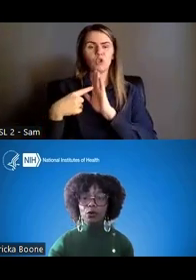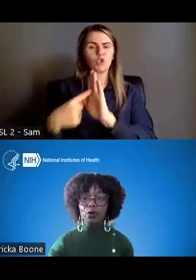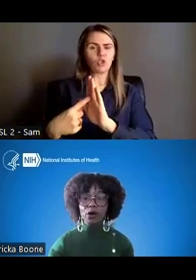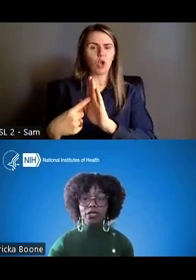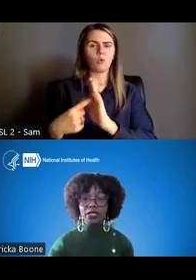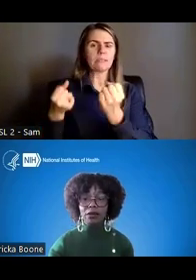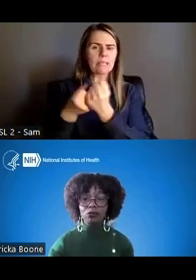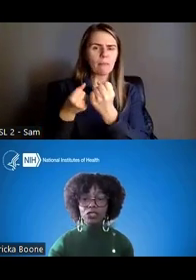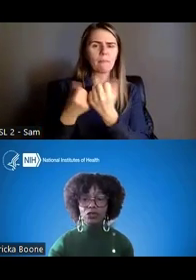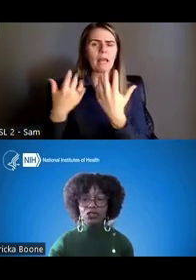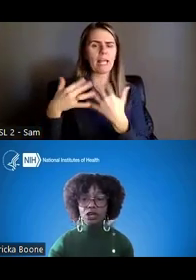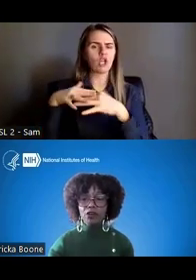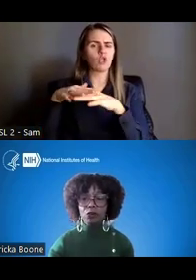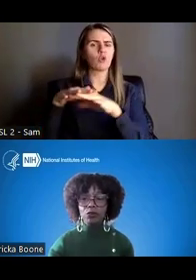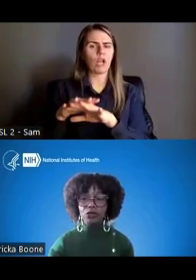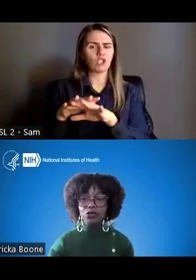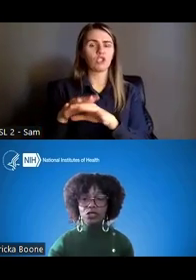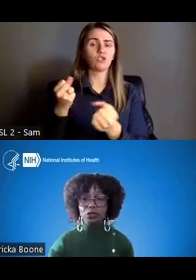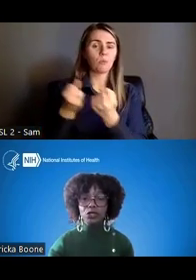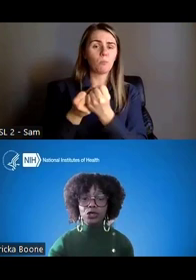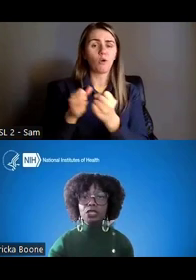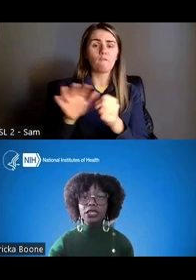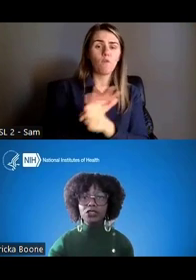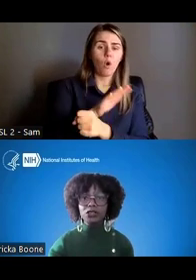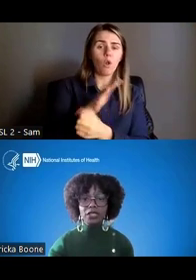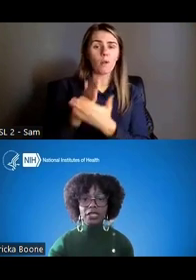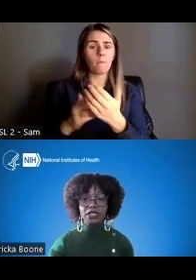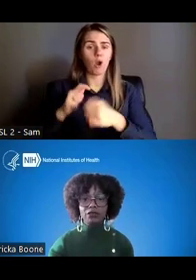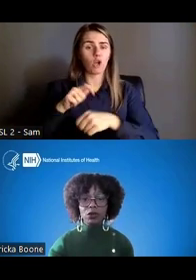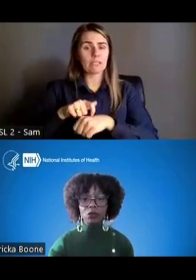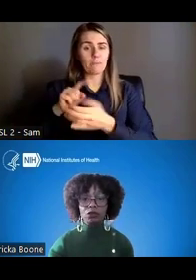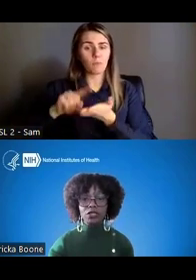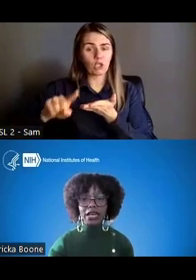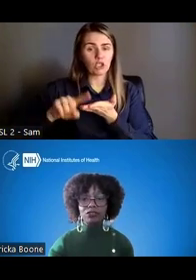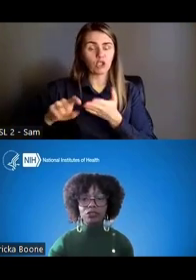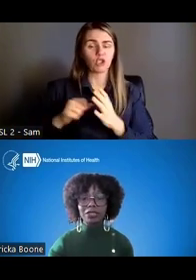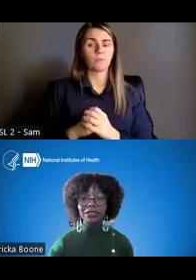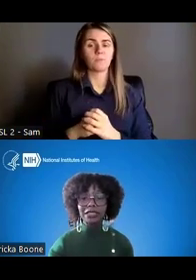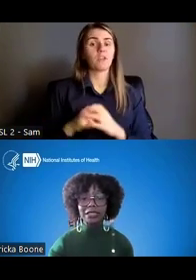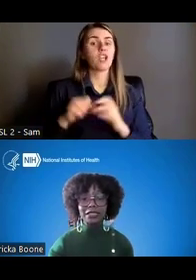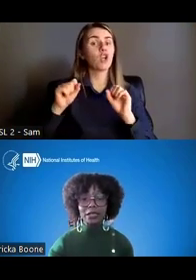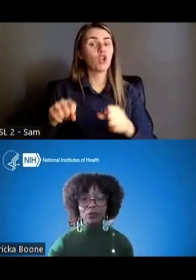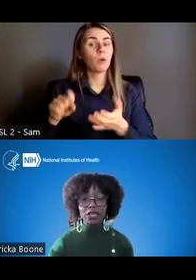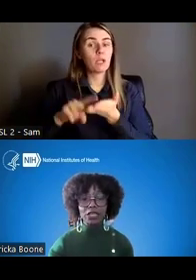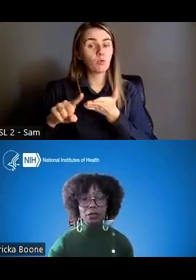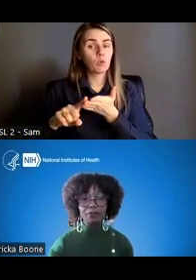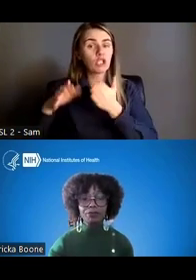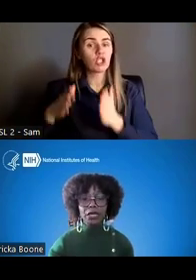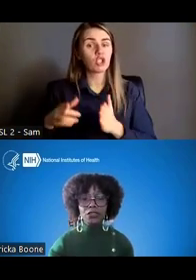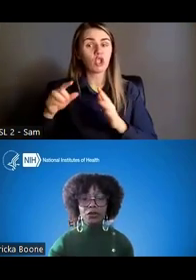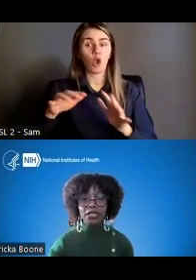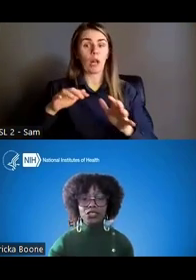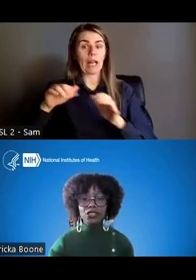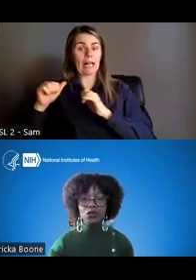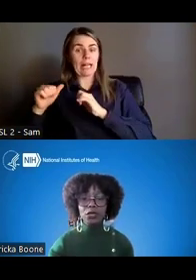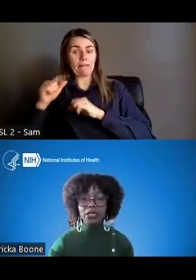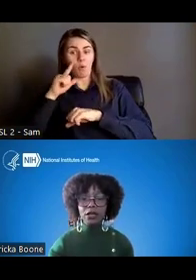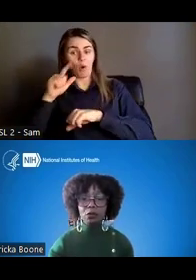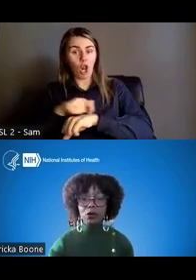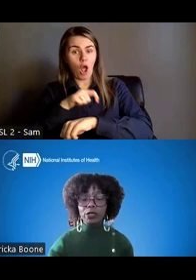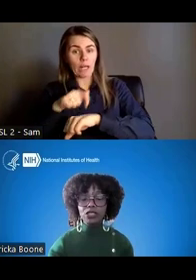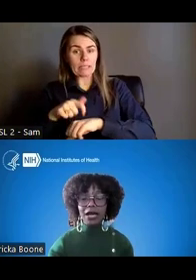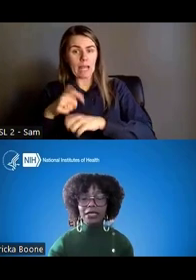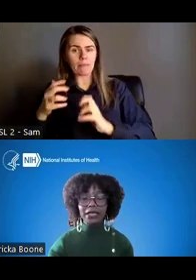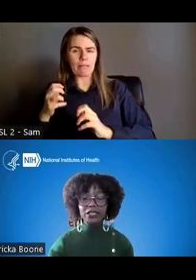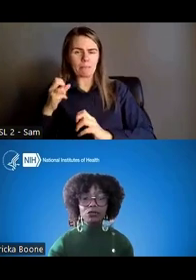full or part-time research for researchers that are returning to the scientific workforce after a lengthy separation. So I do want to